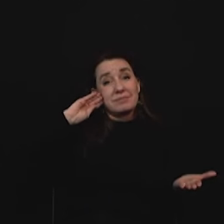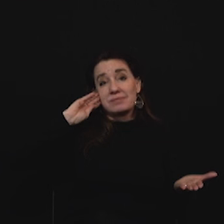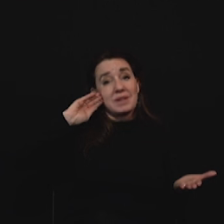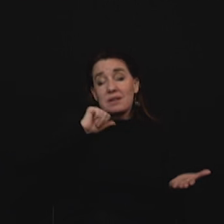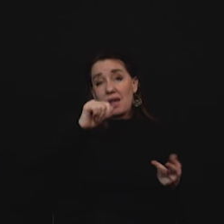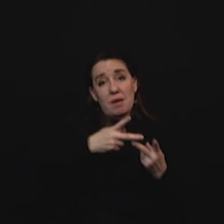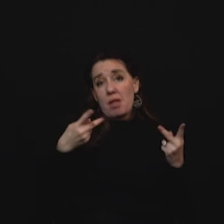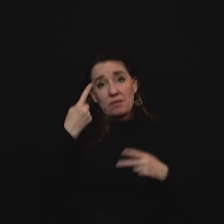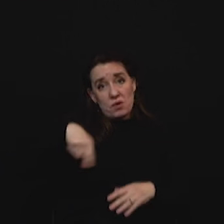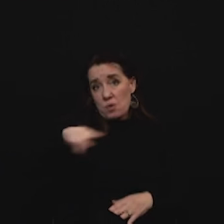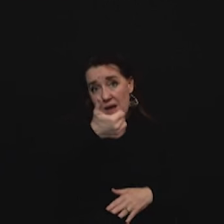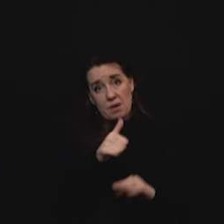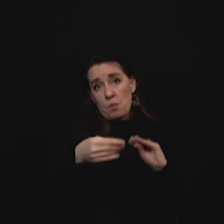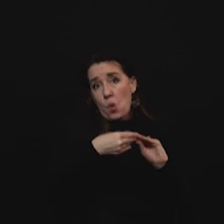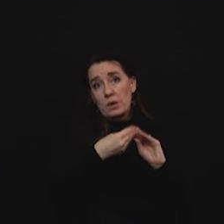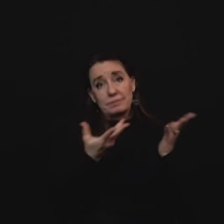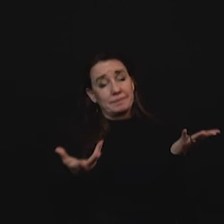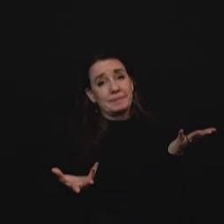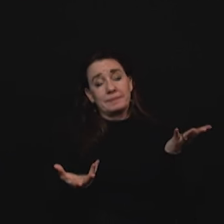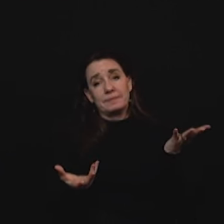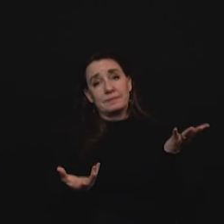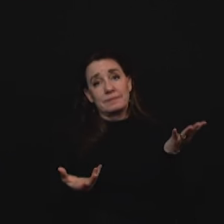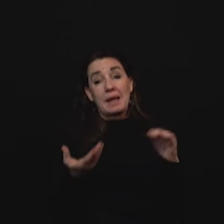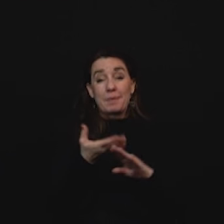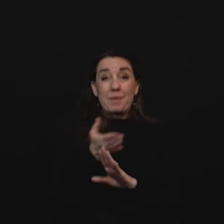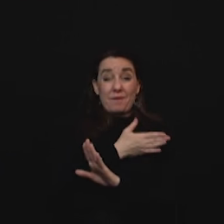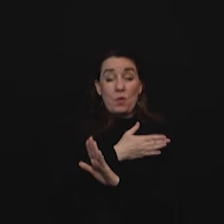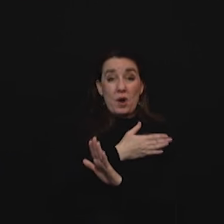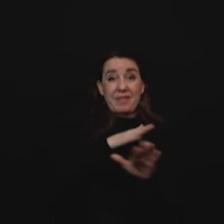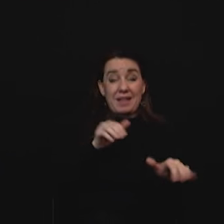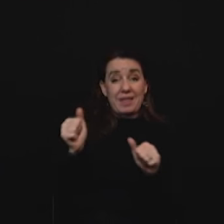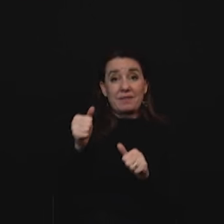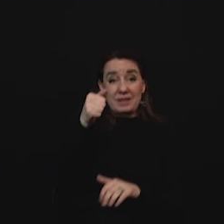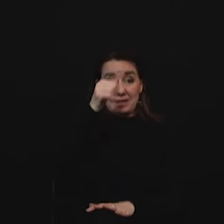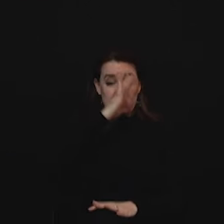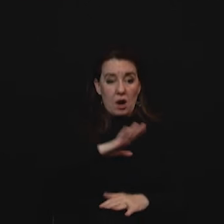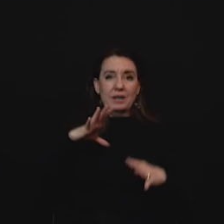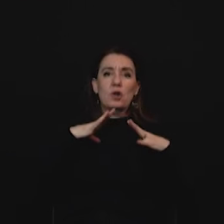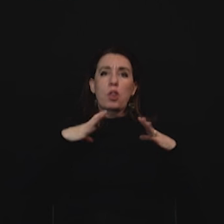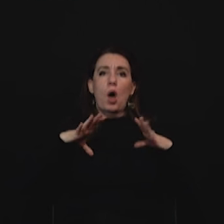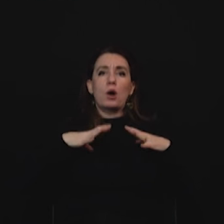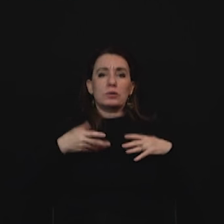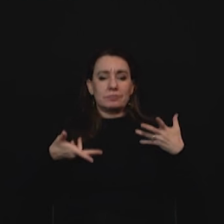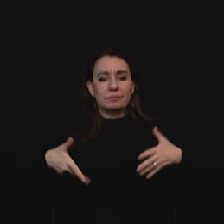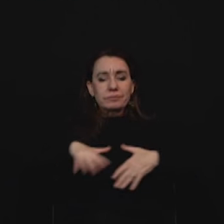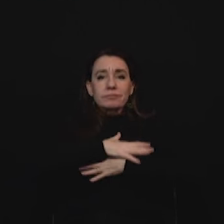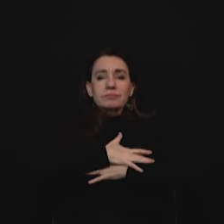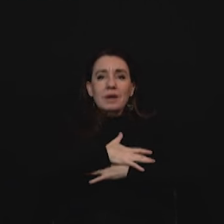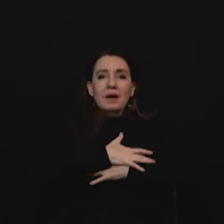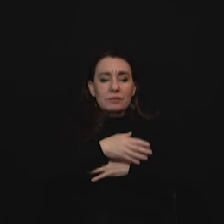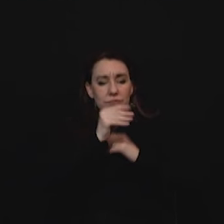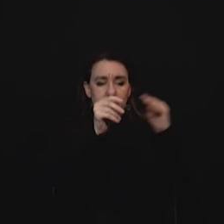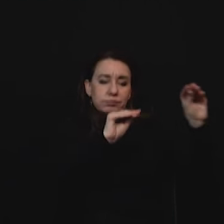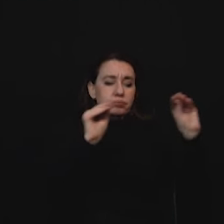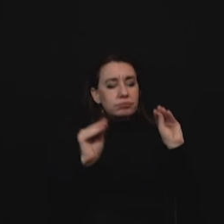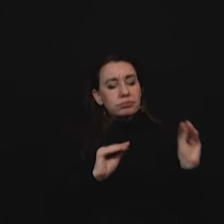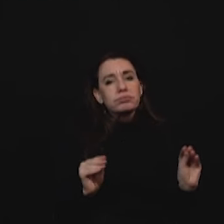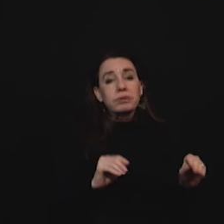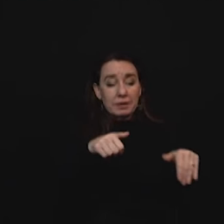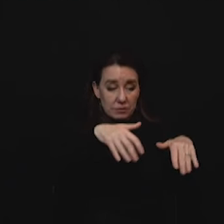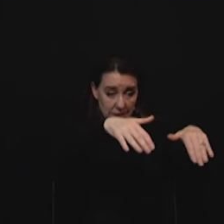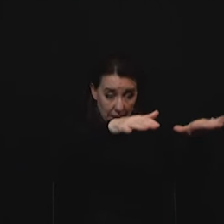you anymore." But before they left the garden, God made clothes for his children to cover them. He gently clothed them, and then he